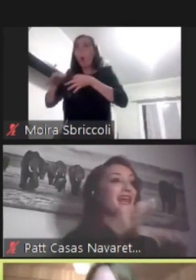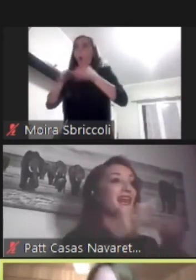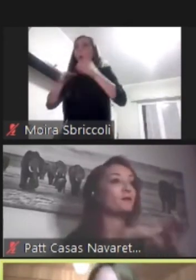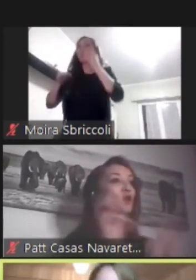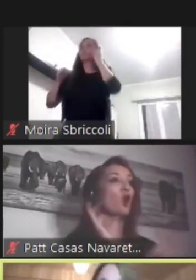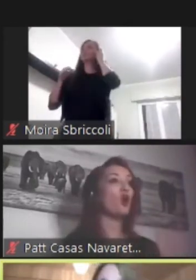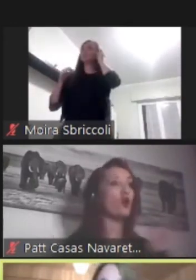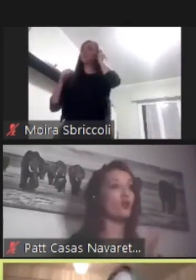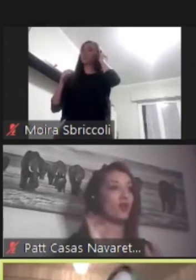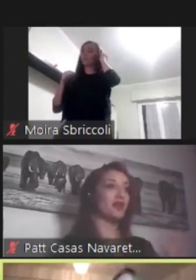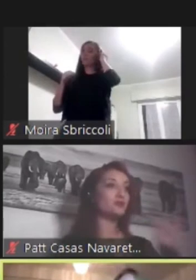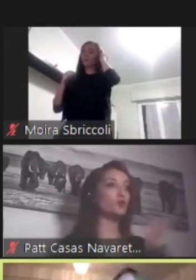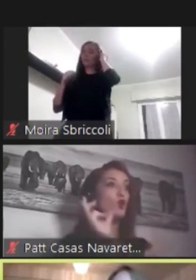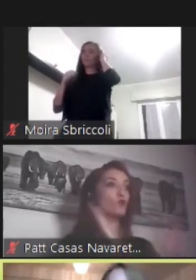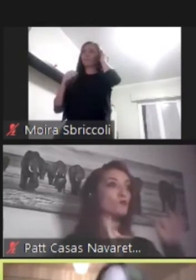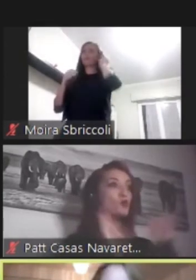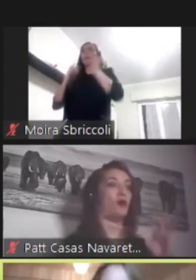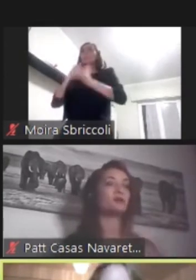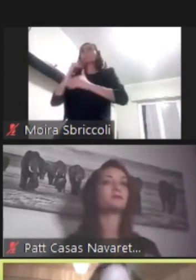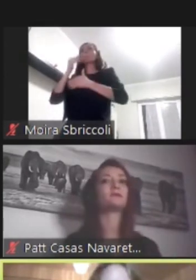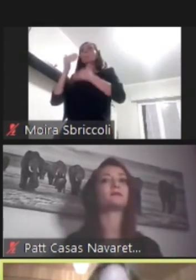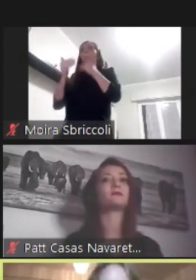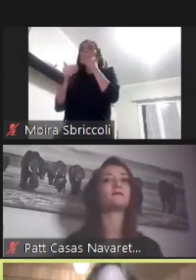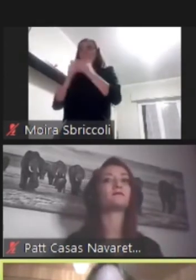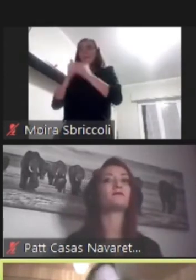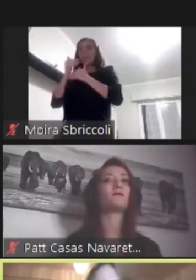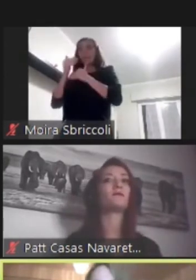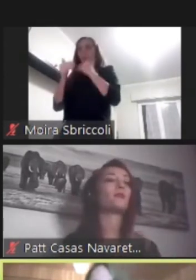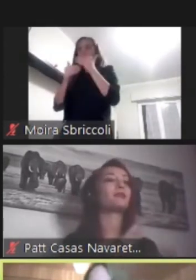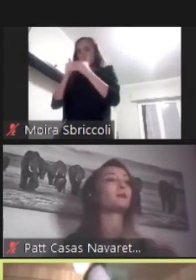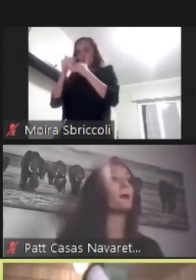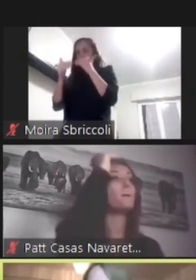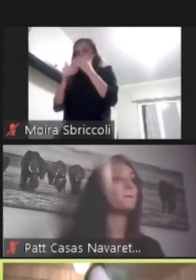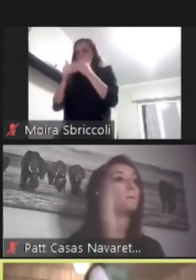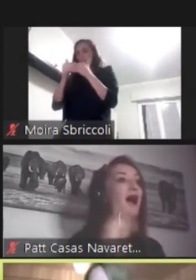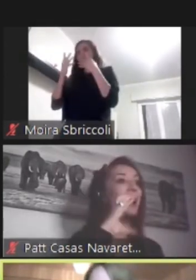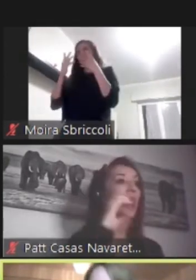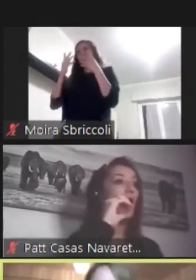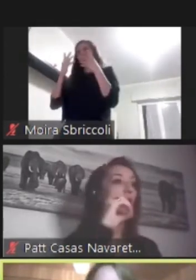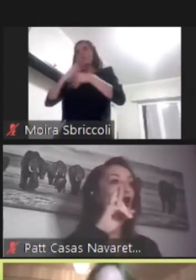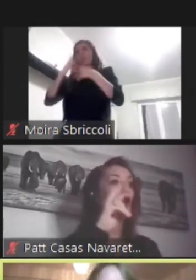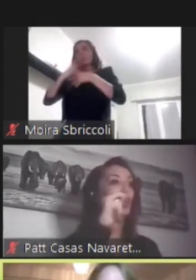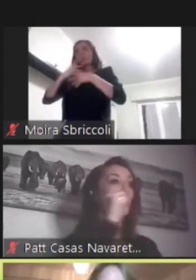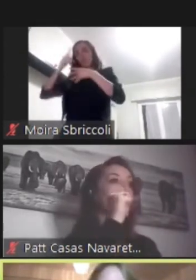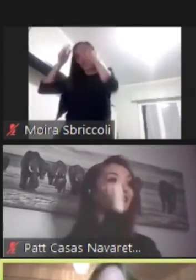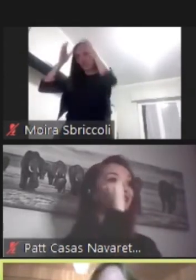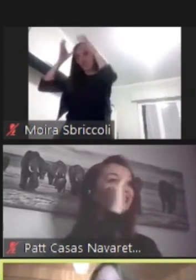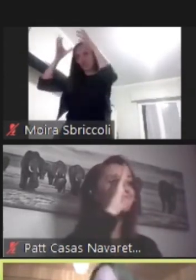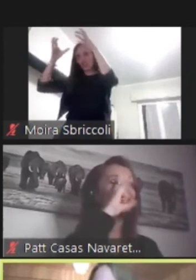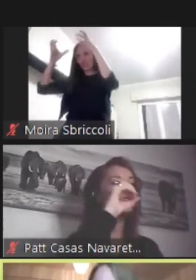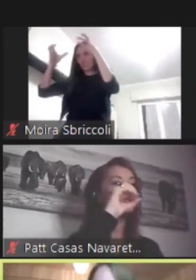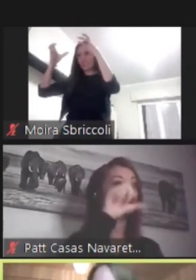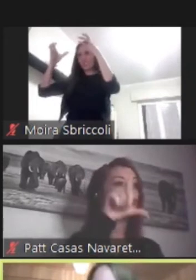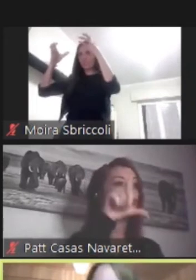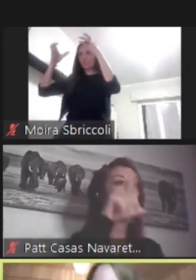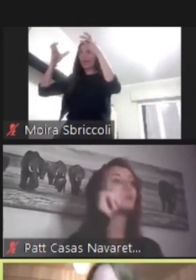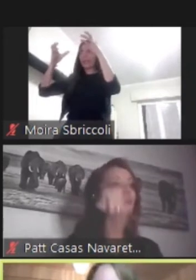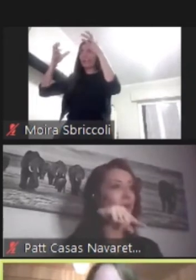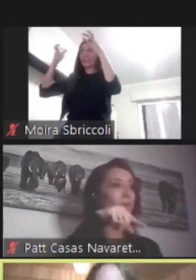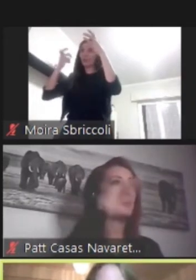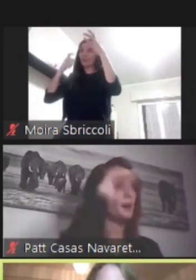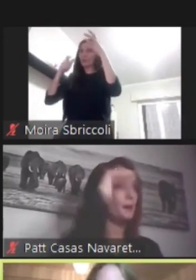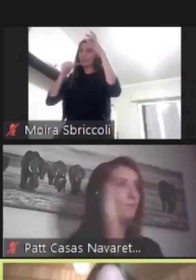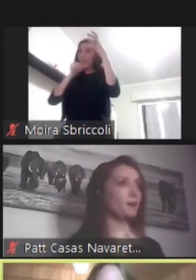function, which we all need that sometimes, boosting our immune system, lowering